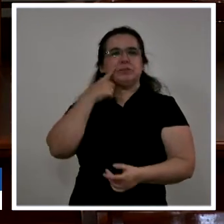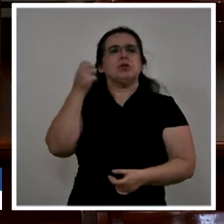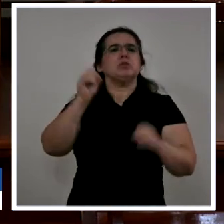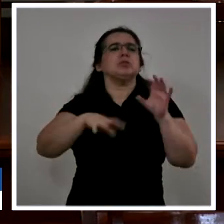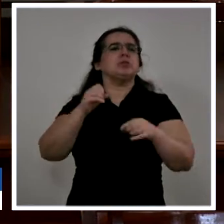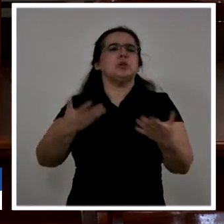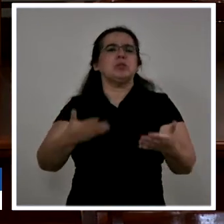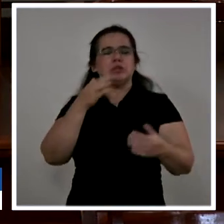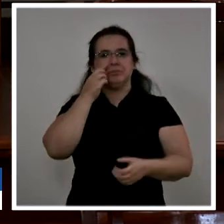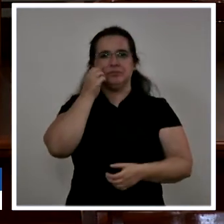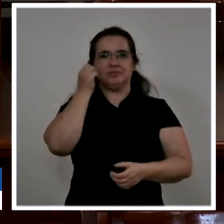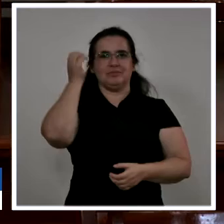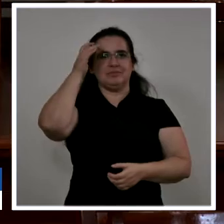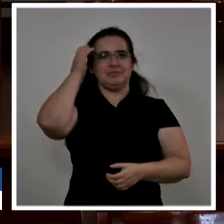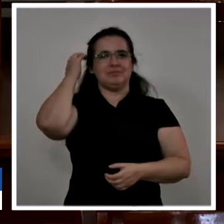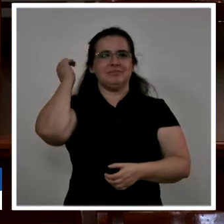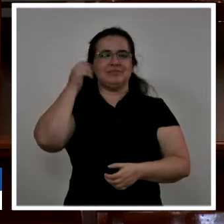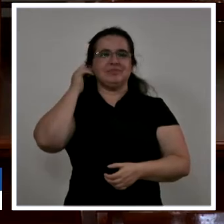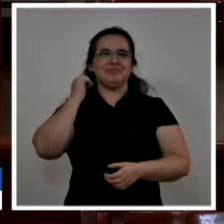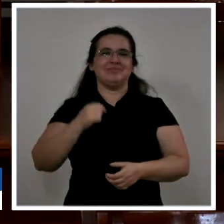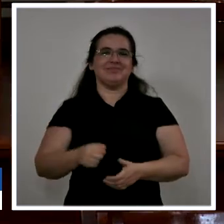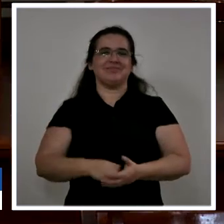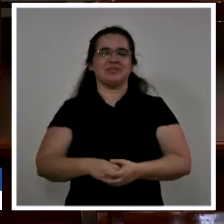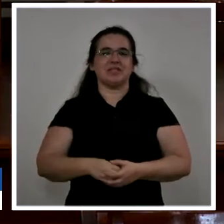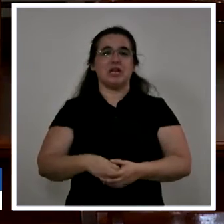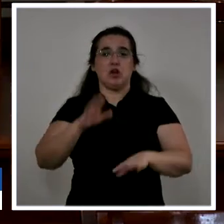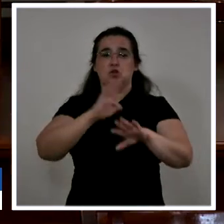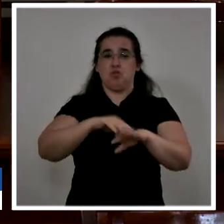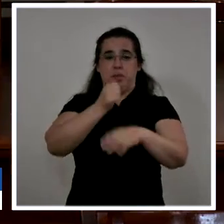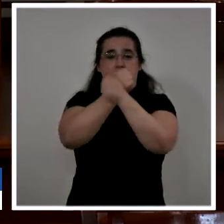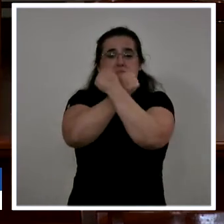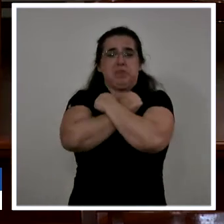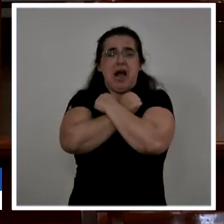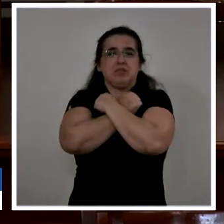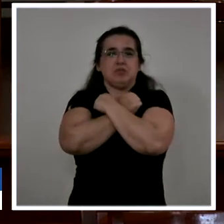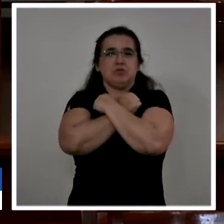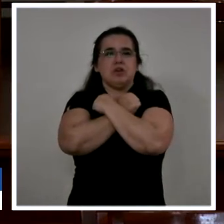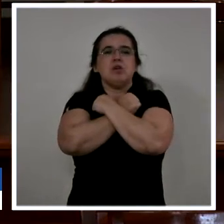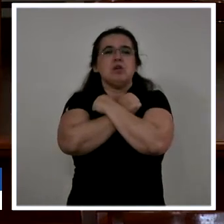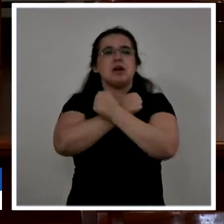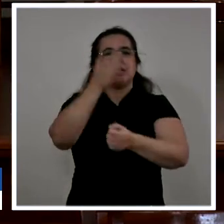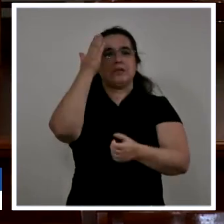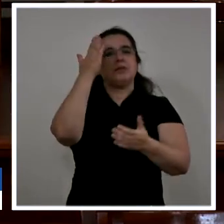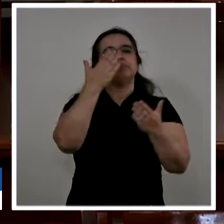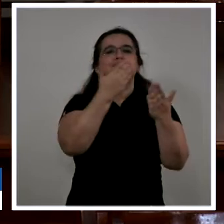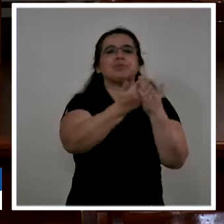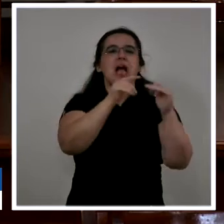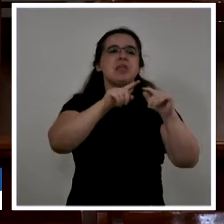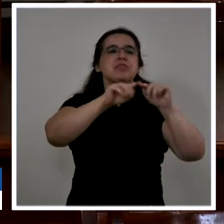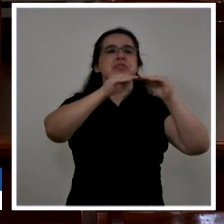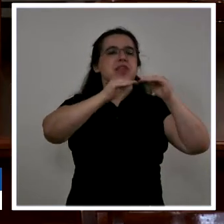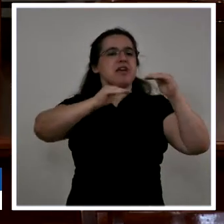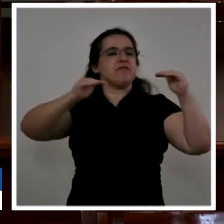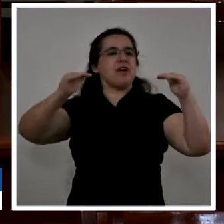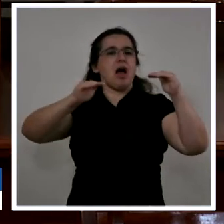acontecer? I just raised his serotonin and dopamine level. Eu acabei de aumentar o nível de serotonina e dopamina. And